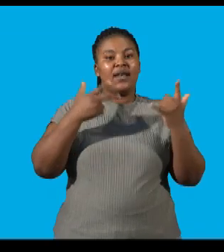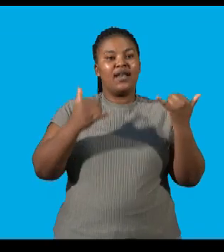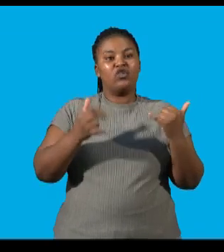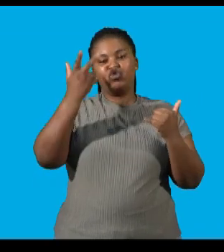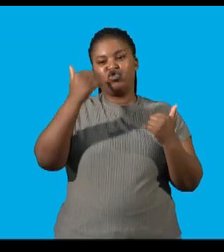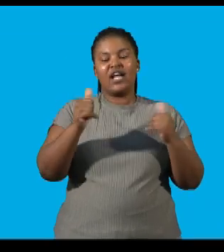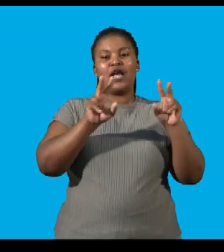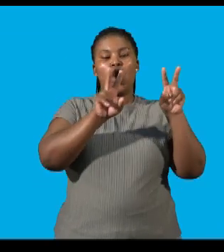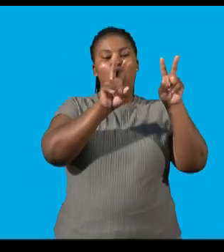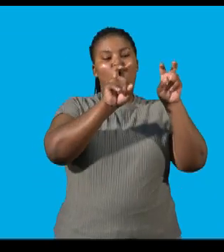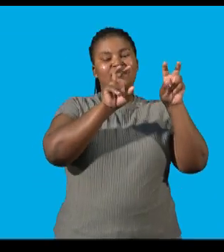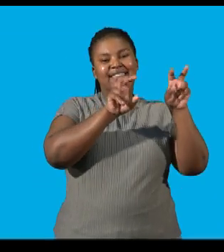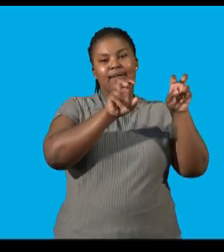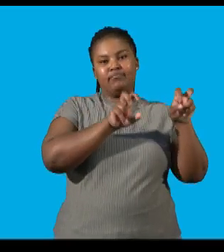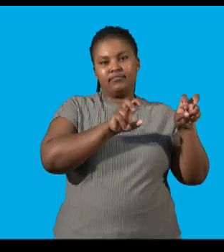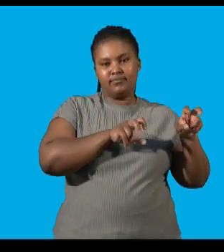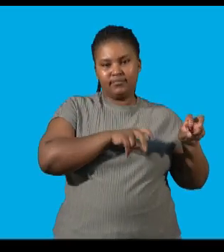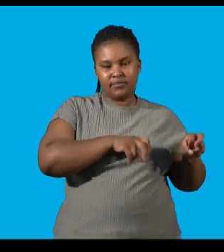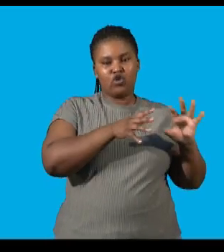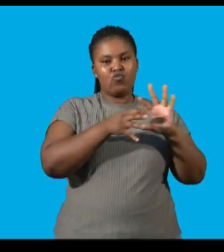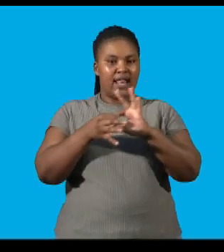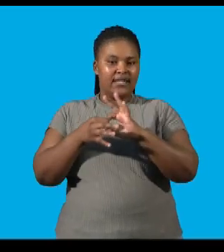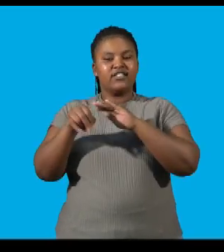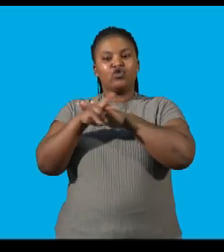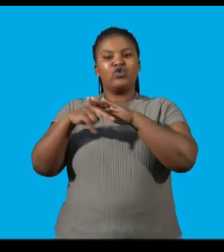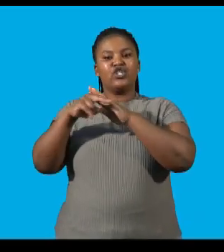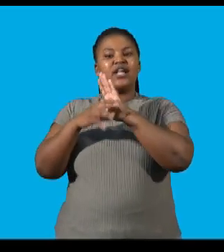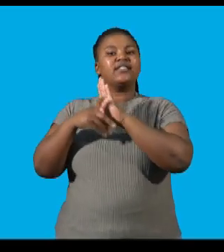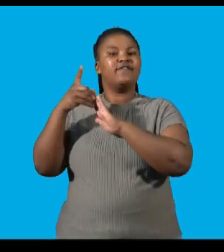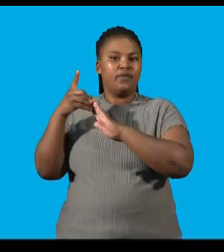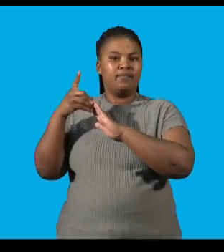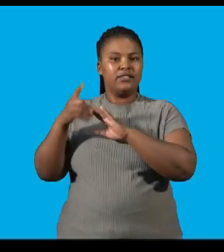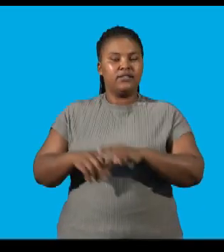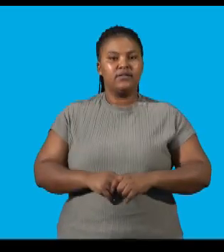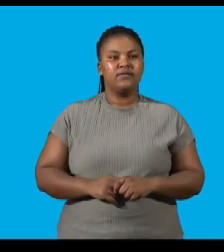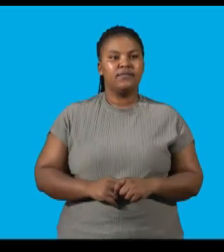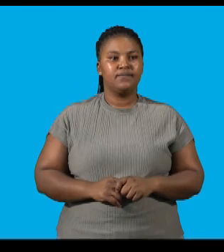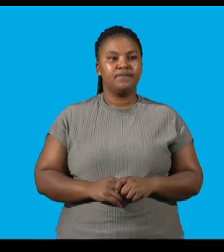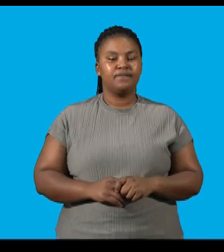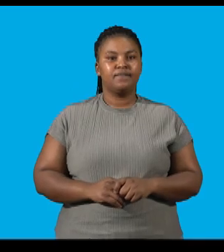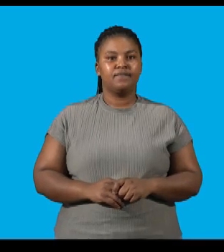going for now to look at the concepts relating to regional development.